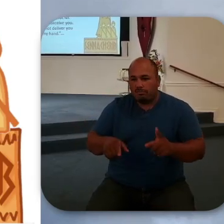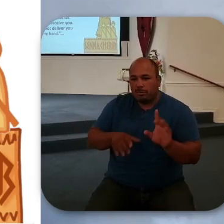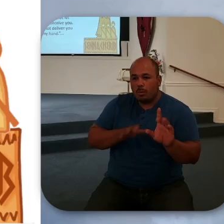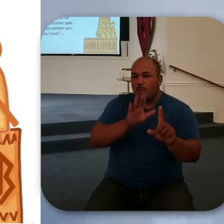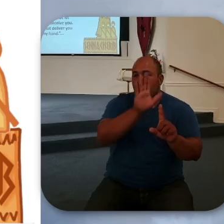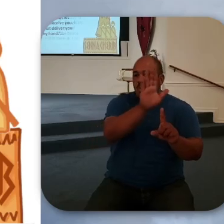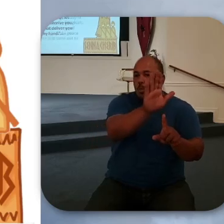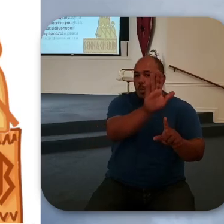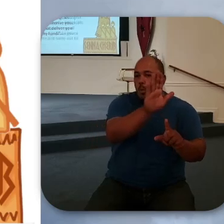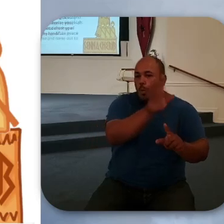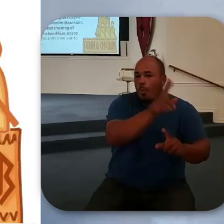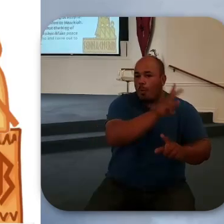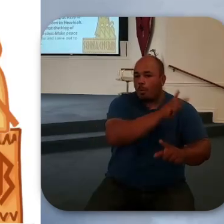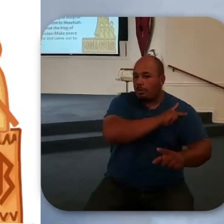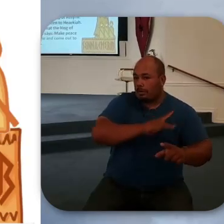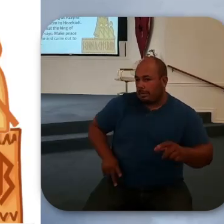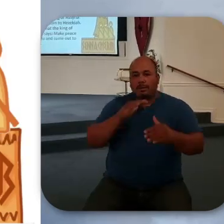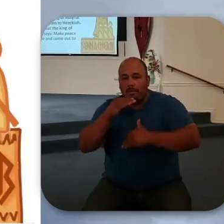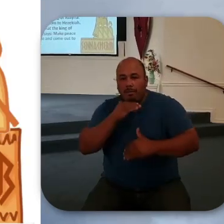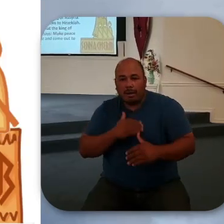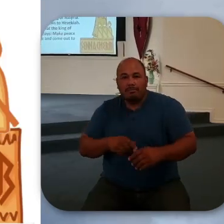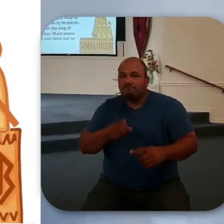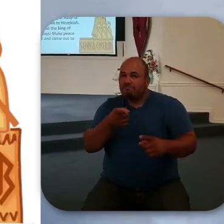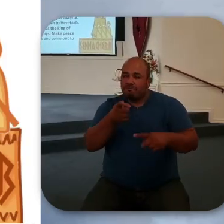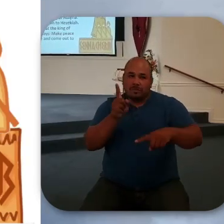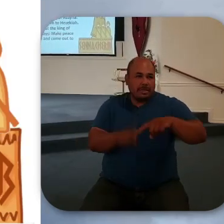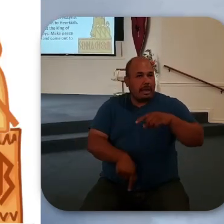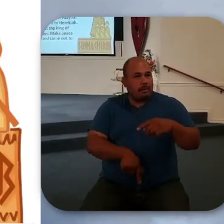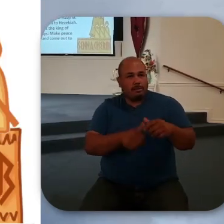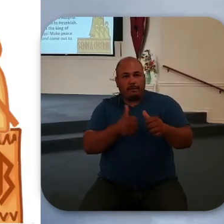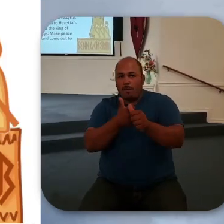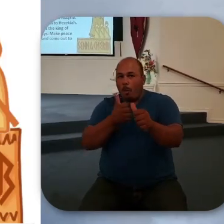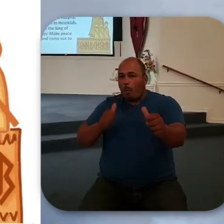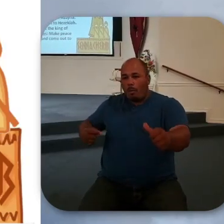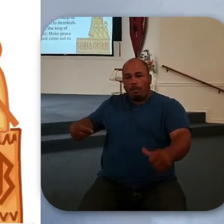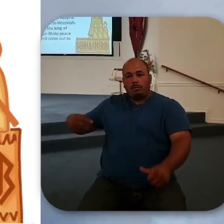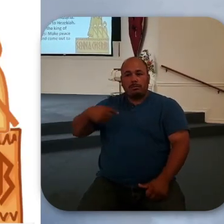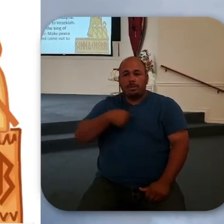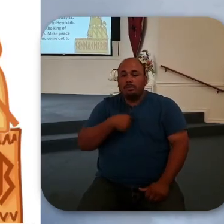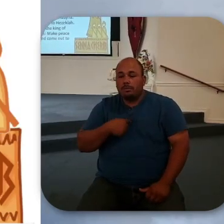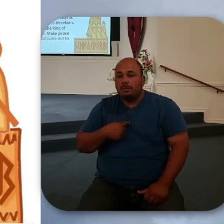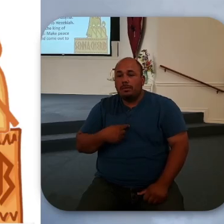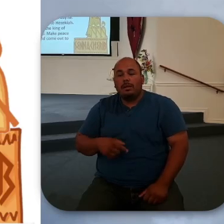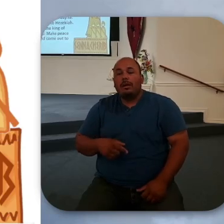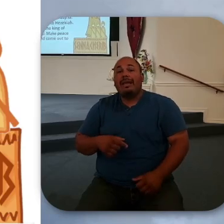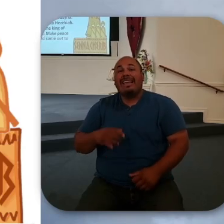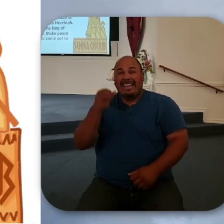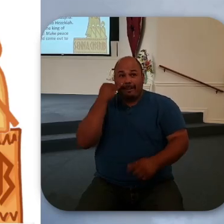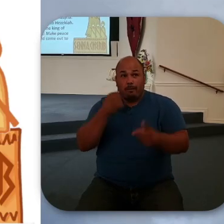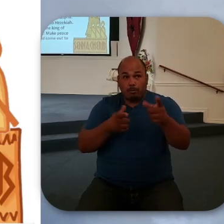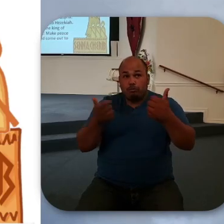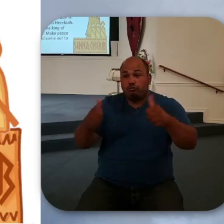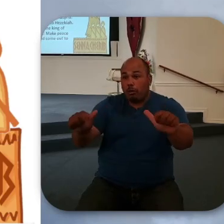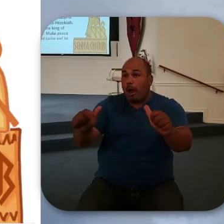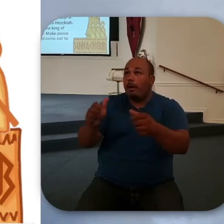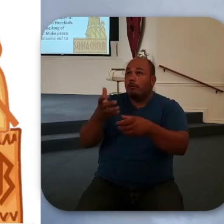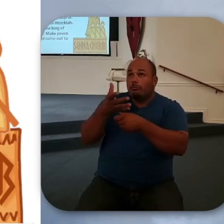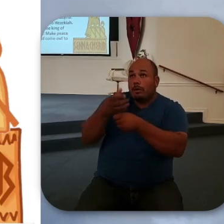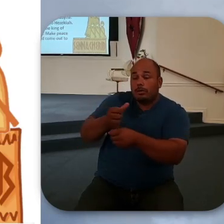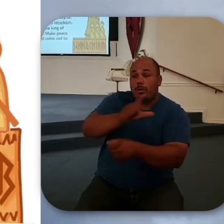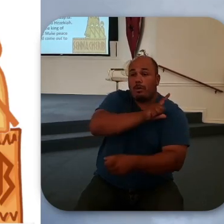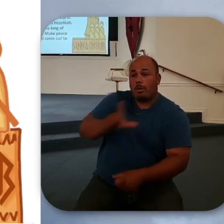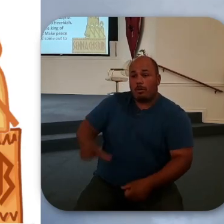deliver you from my hand. Do not let Hezekiah persuade you to trust in the Lord when he says, the Lord will surely